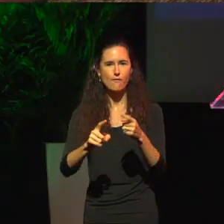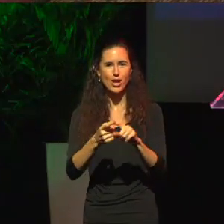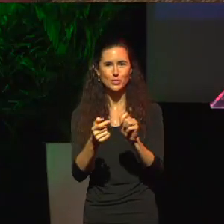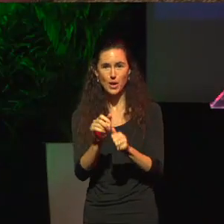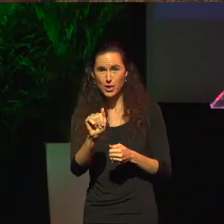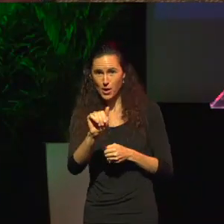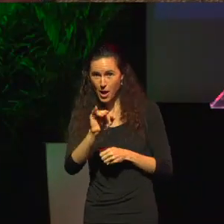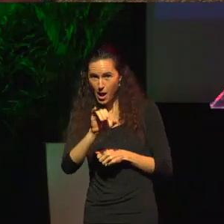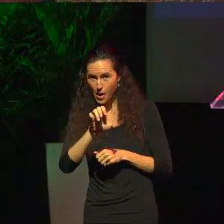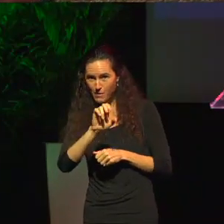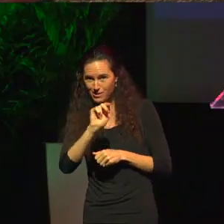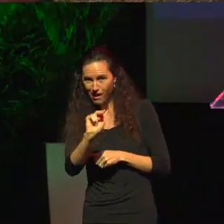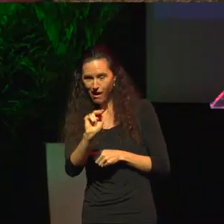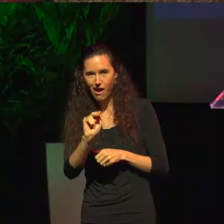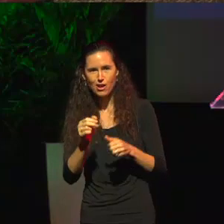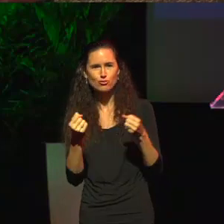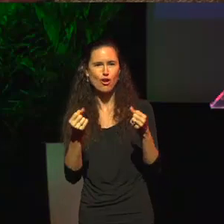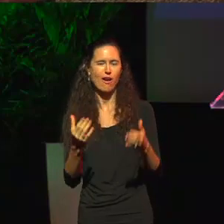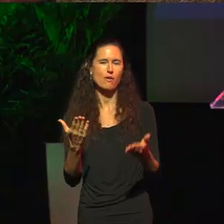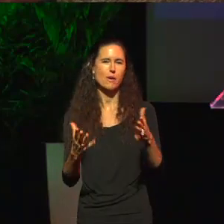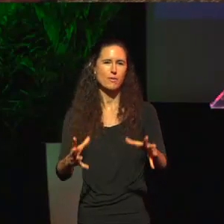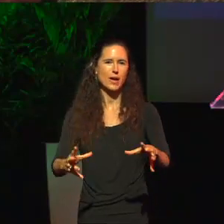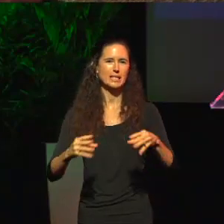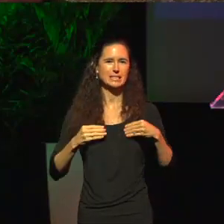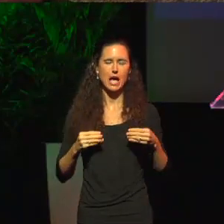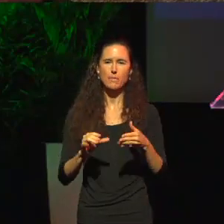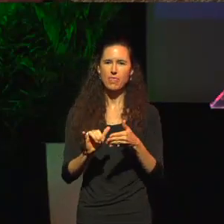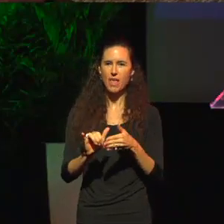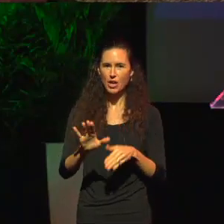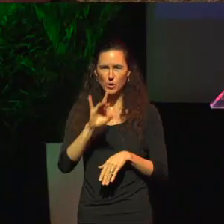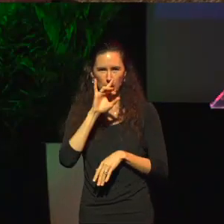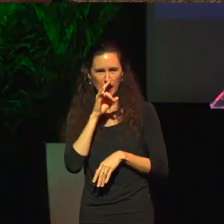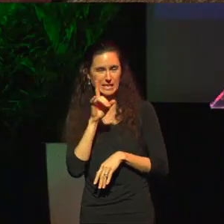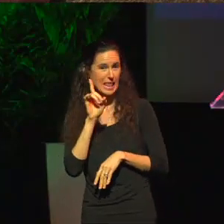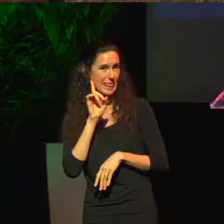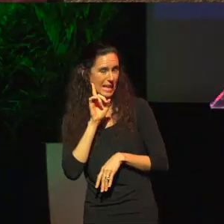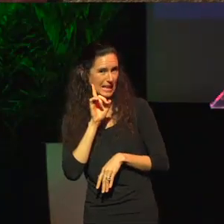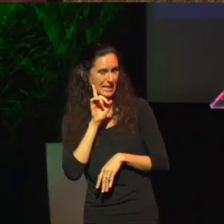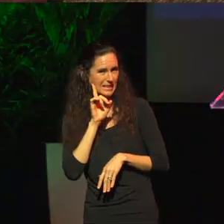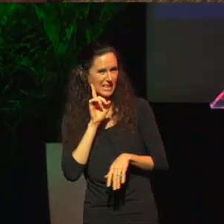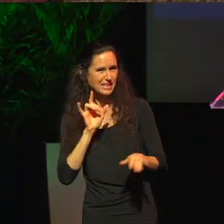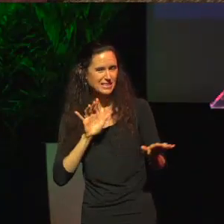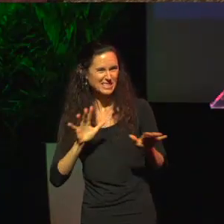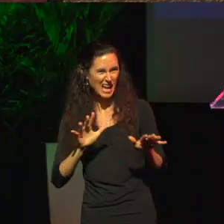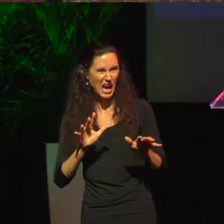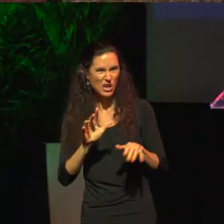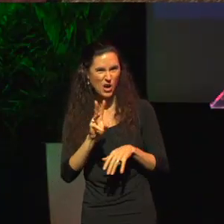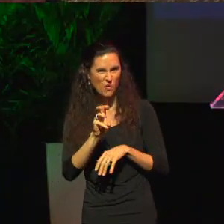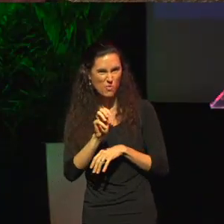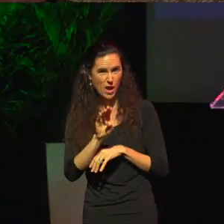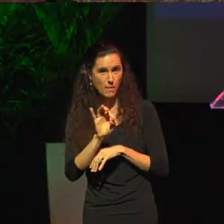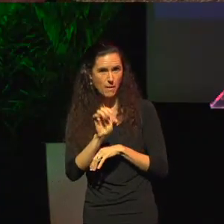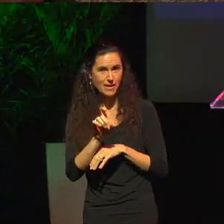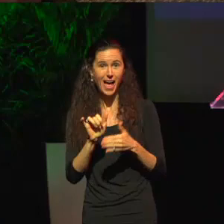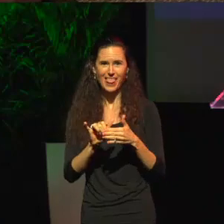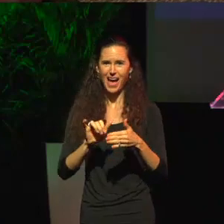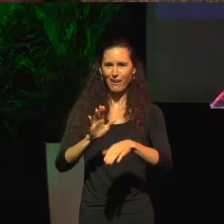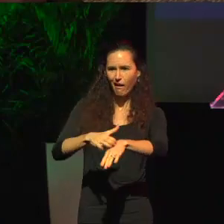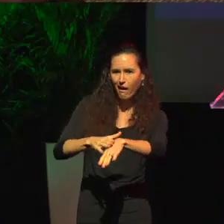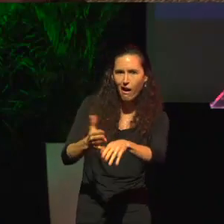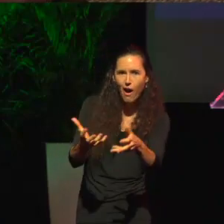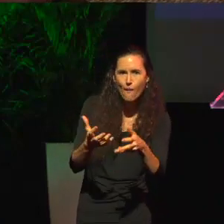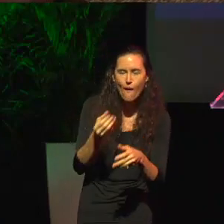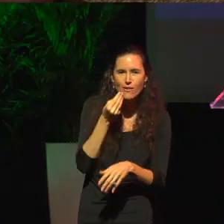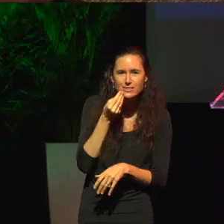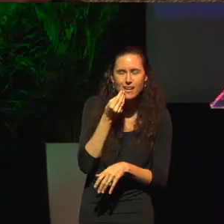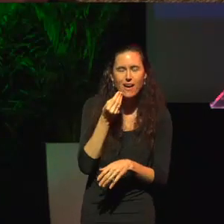Amazon driver, and maybe some of you have come to accept that your kids think the sound of that logging into WebEx is a call for snack time.